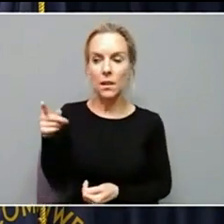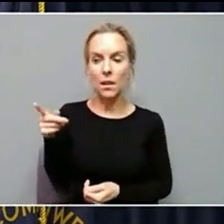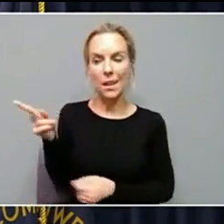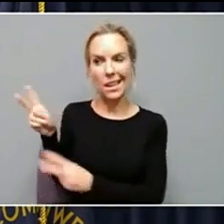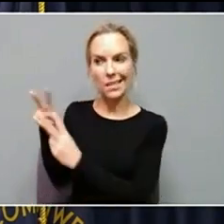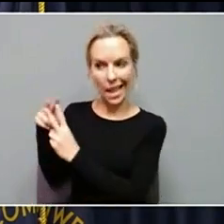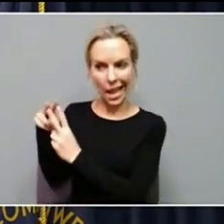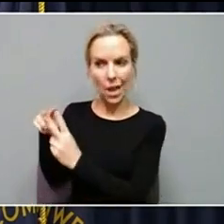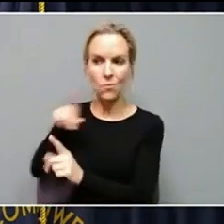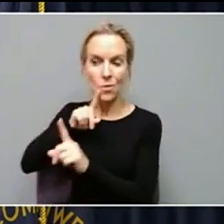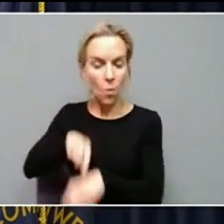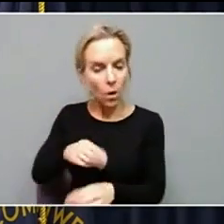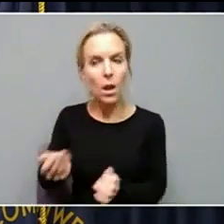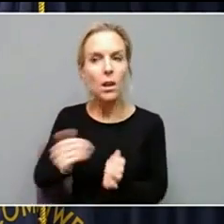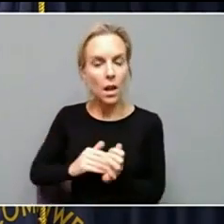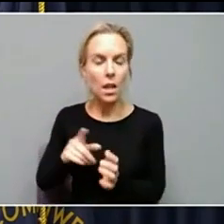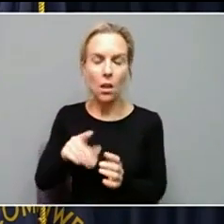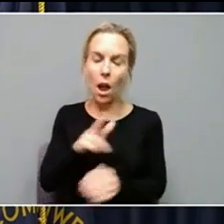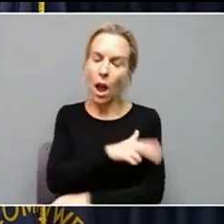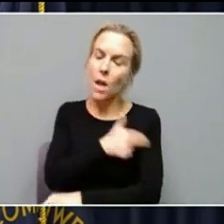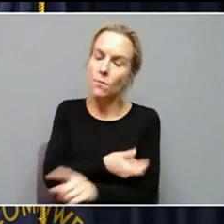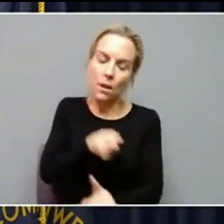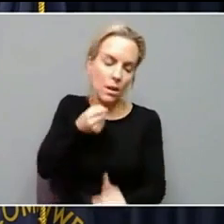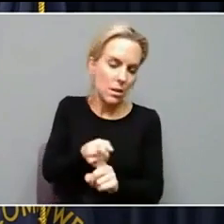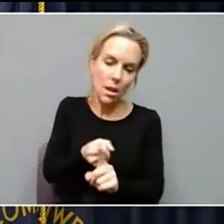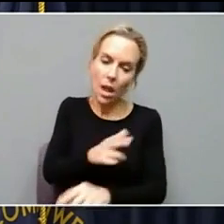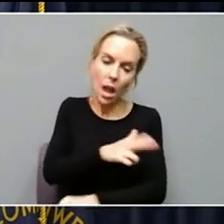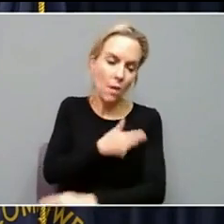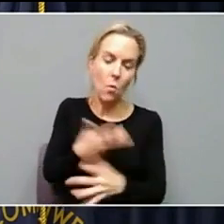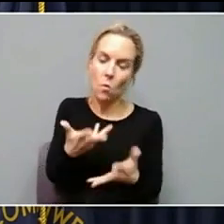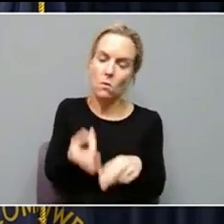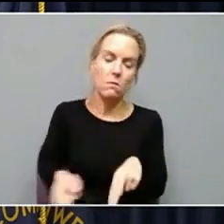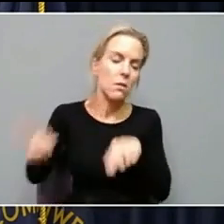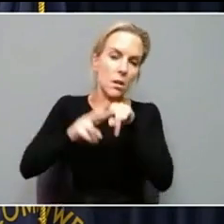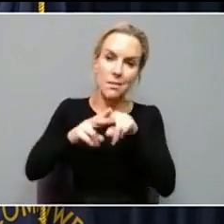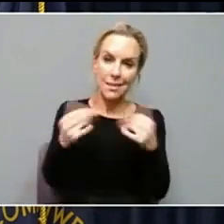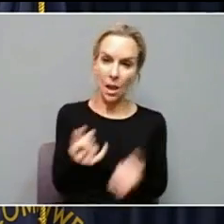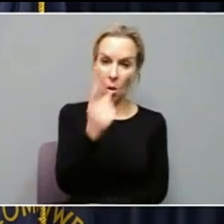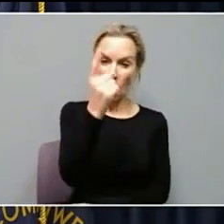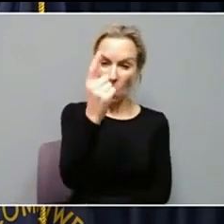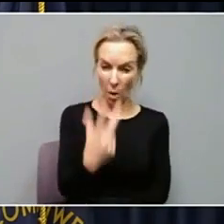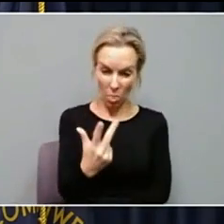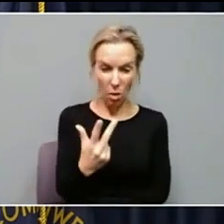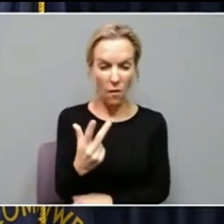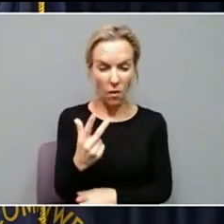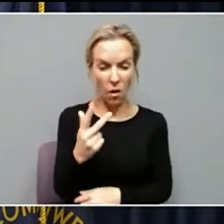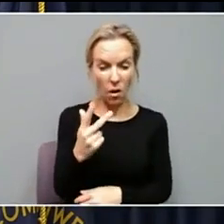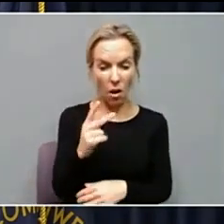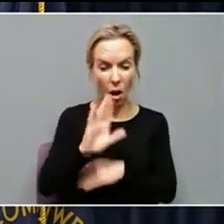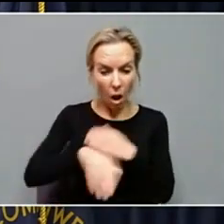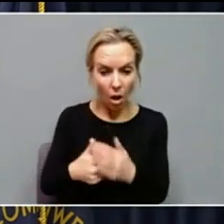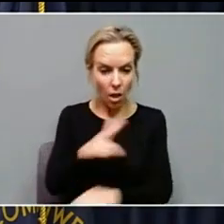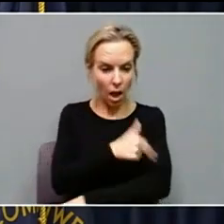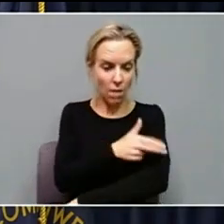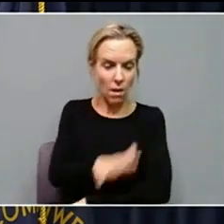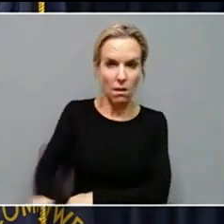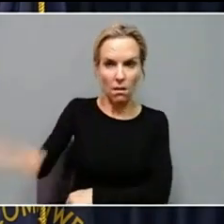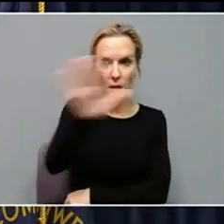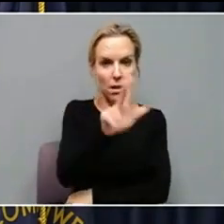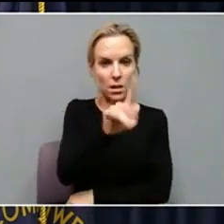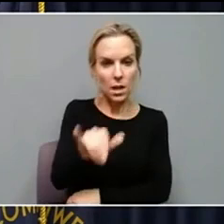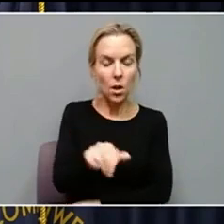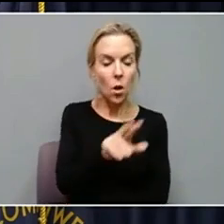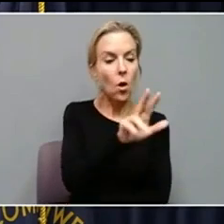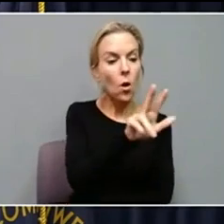been hit and hit very hard. As of today, 1/3 of all of our hospitals across Kentucky, 32 of